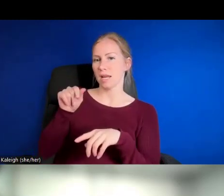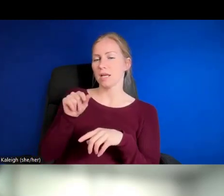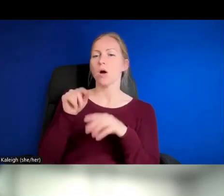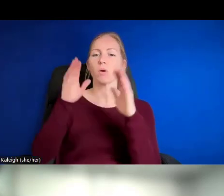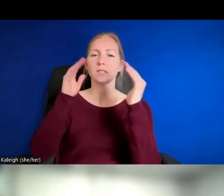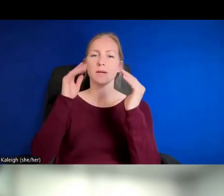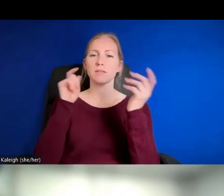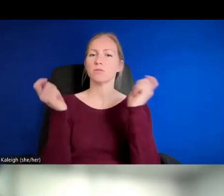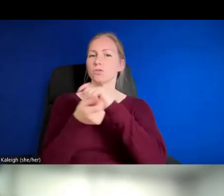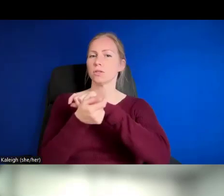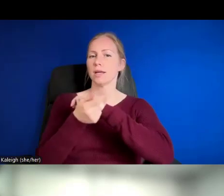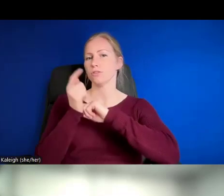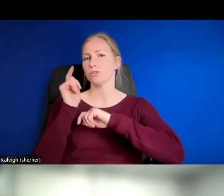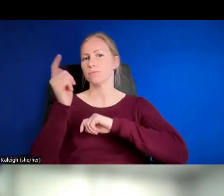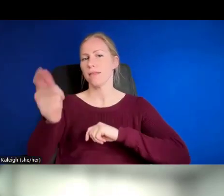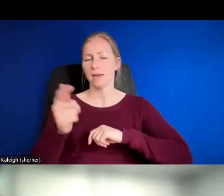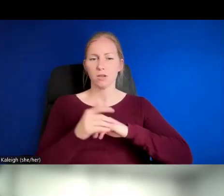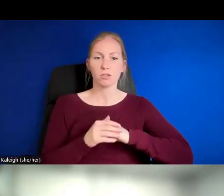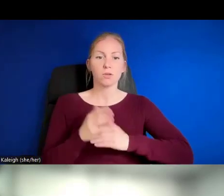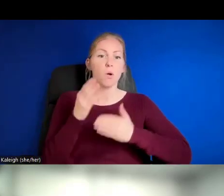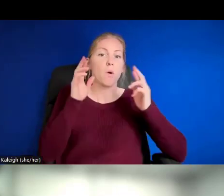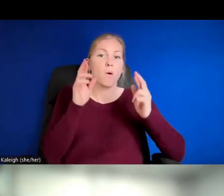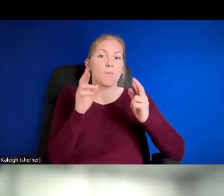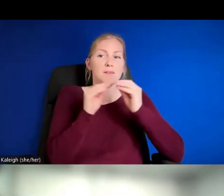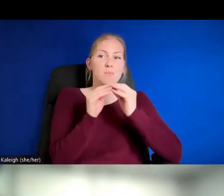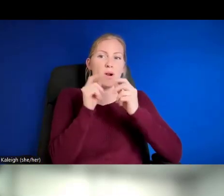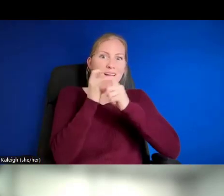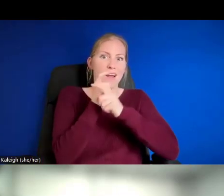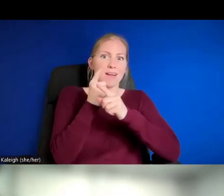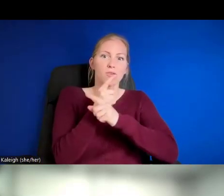get some more accurate numbers there in the future.